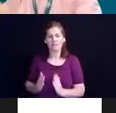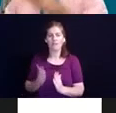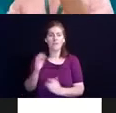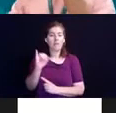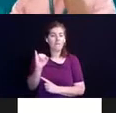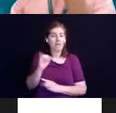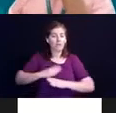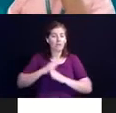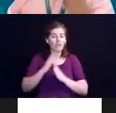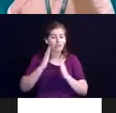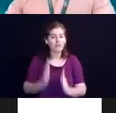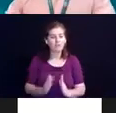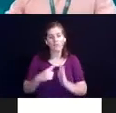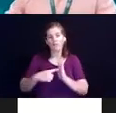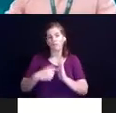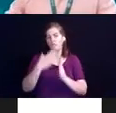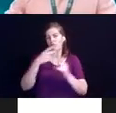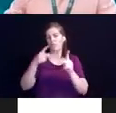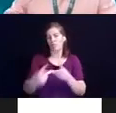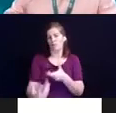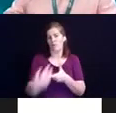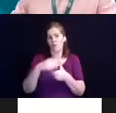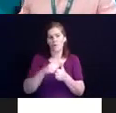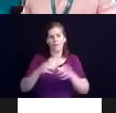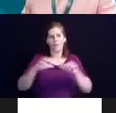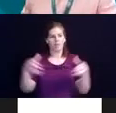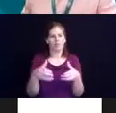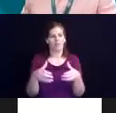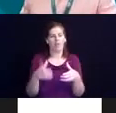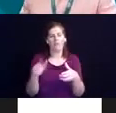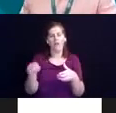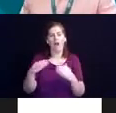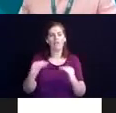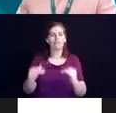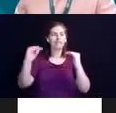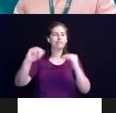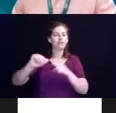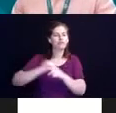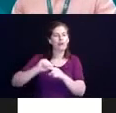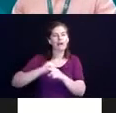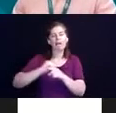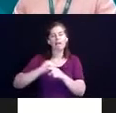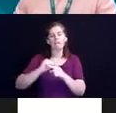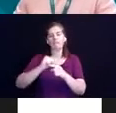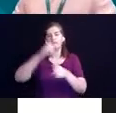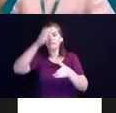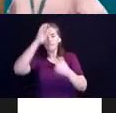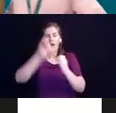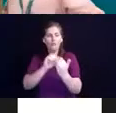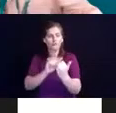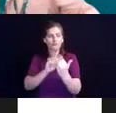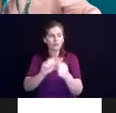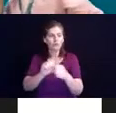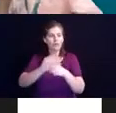for example. That would be a very good person to include in the huddle because they have advanced training in how to approach COVID-19,